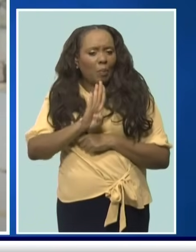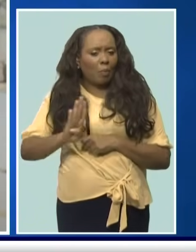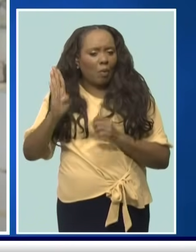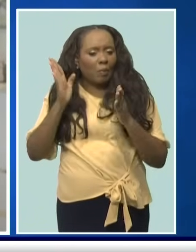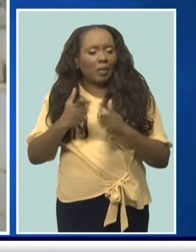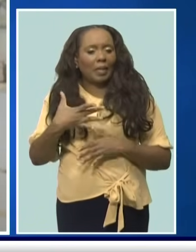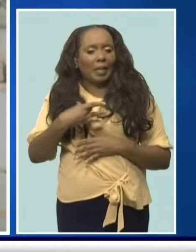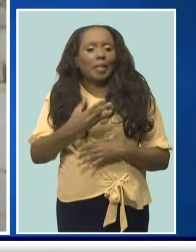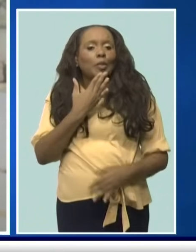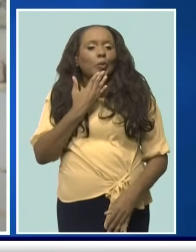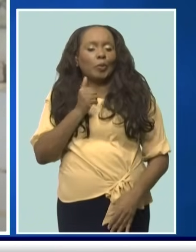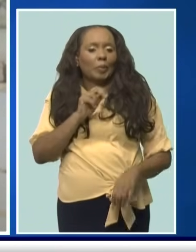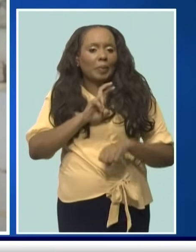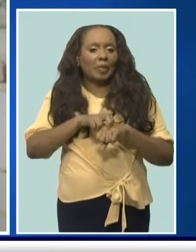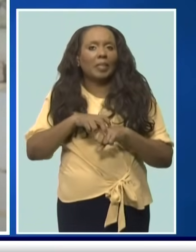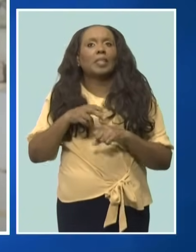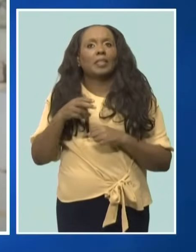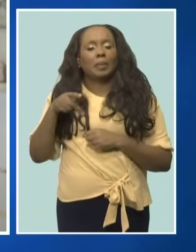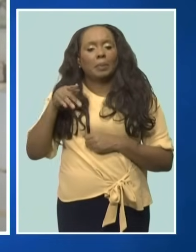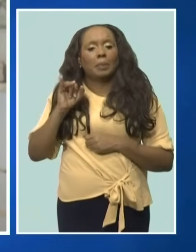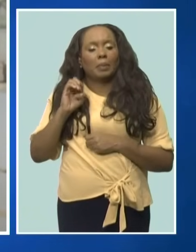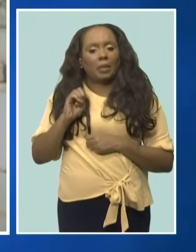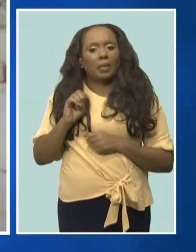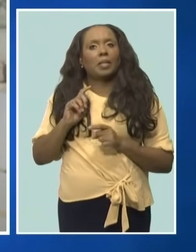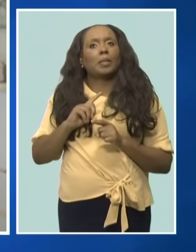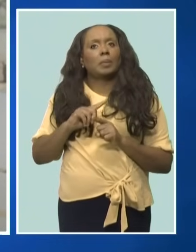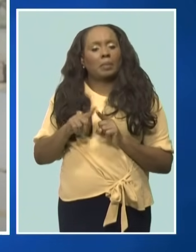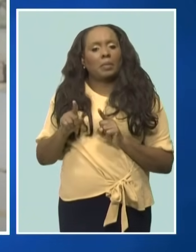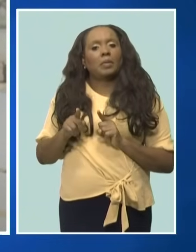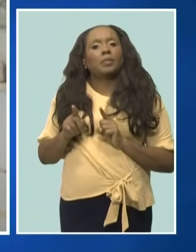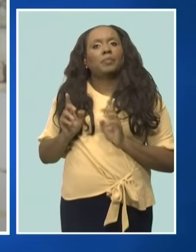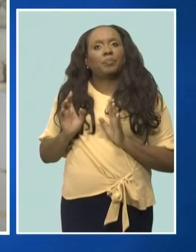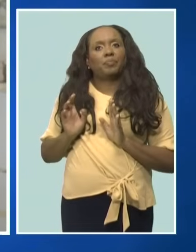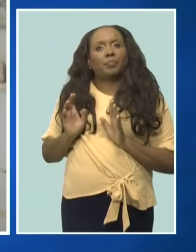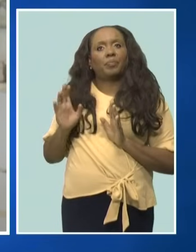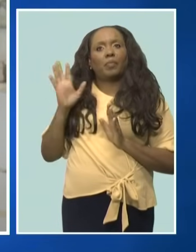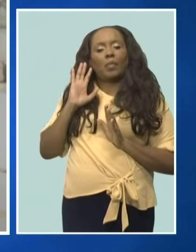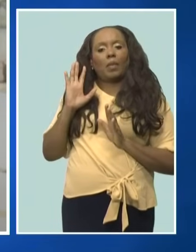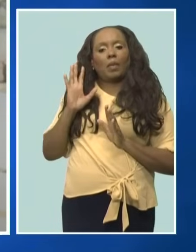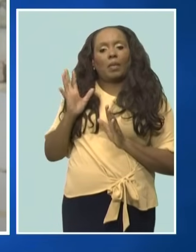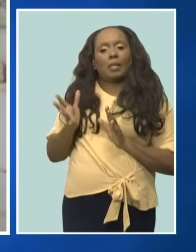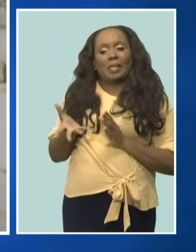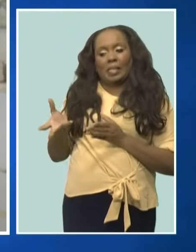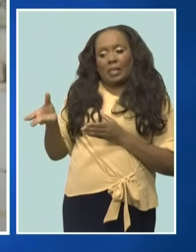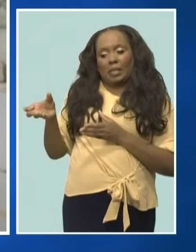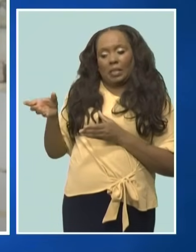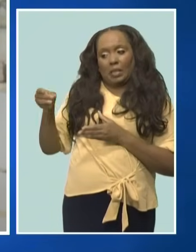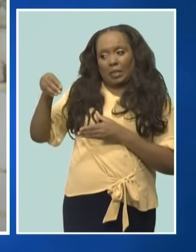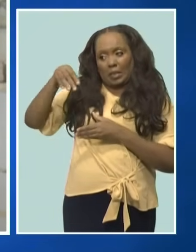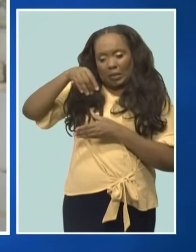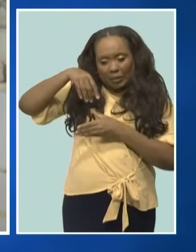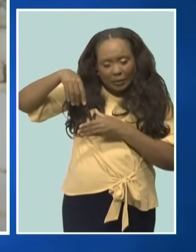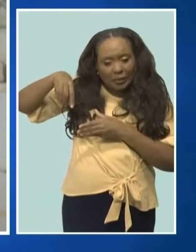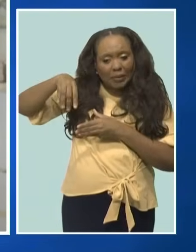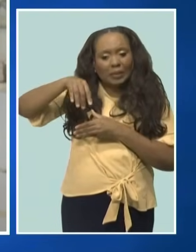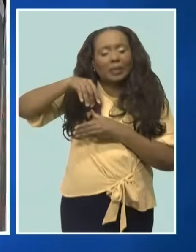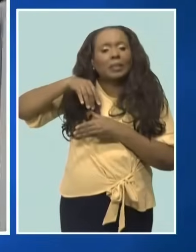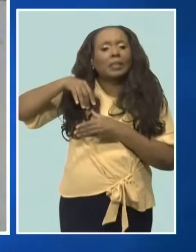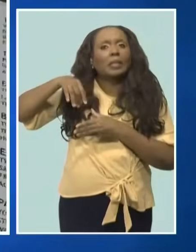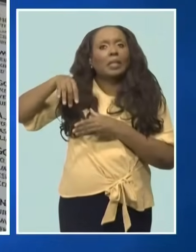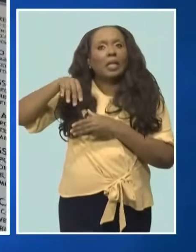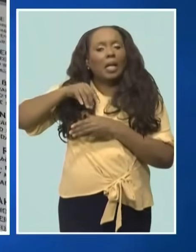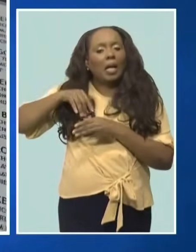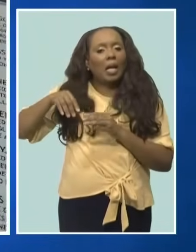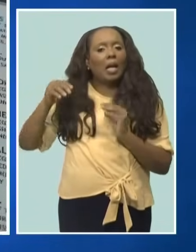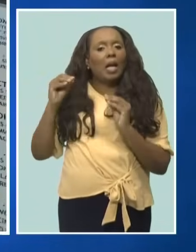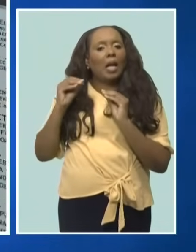the pina colada concept and add that into the mash, the sweet potato mash, and make our sweet